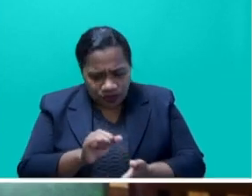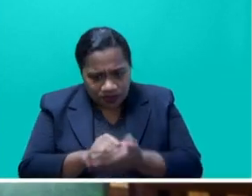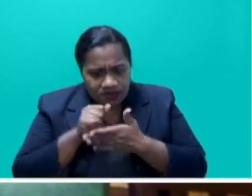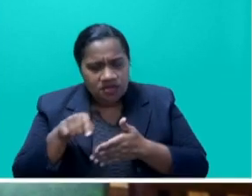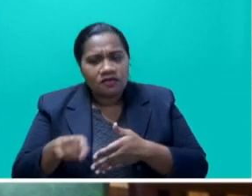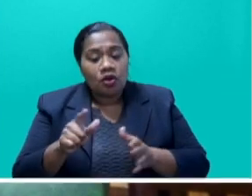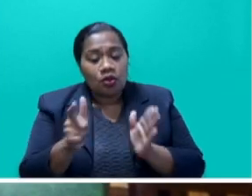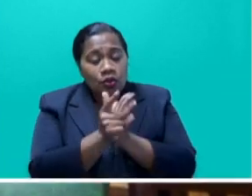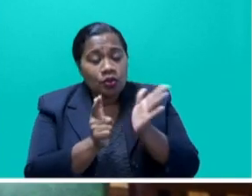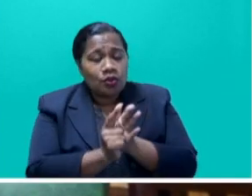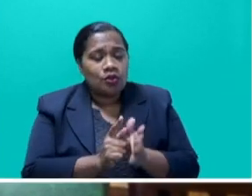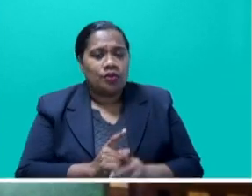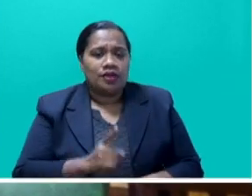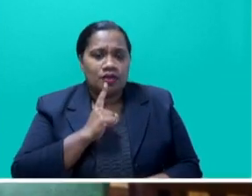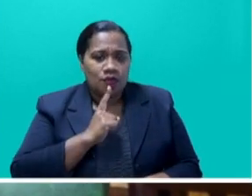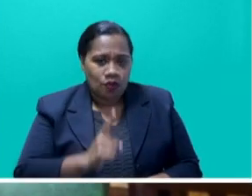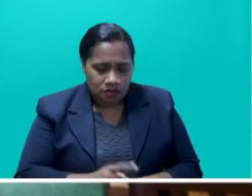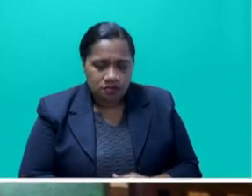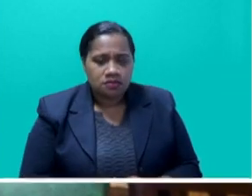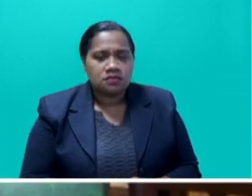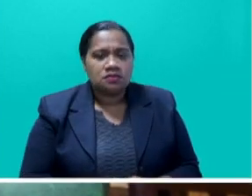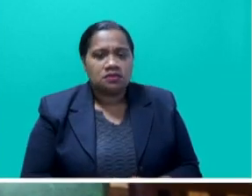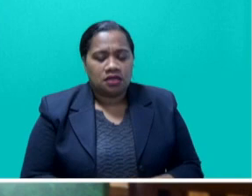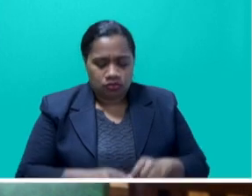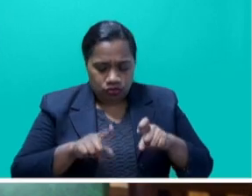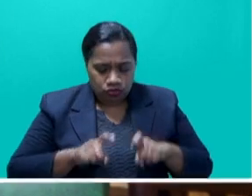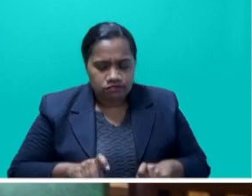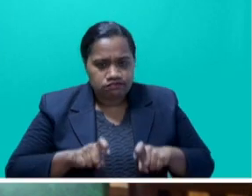whilst remaining steadfast